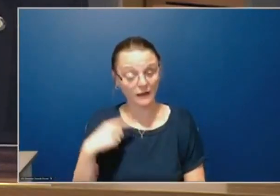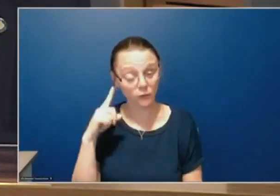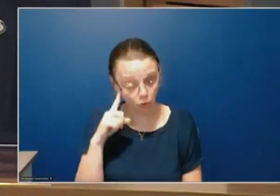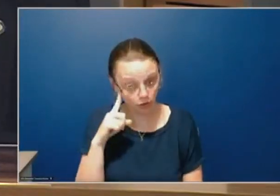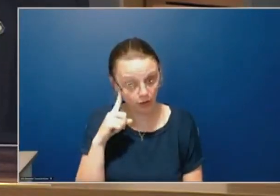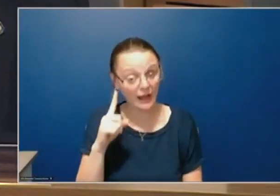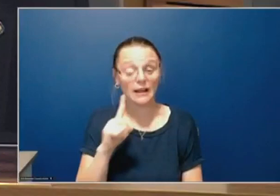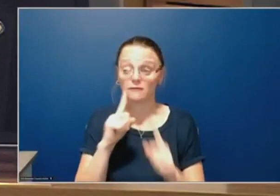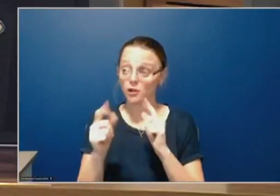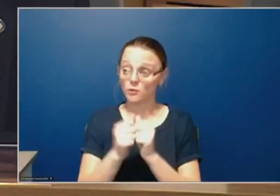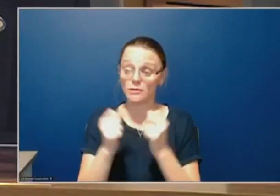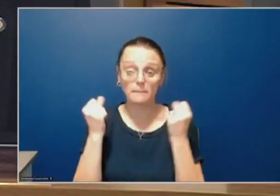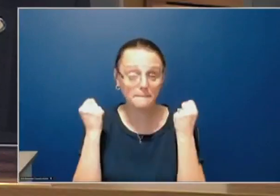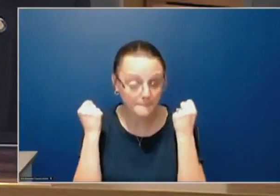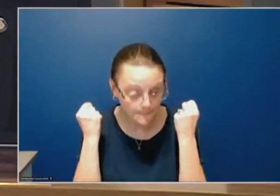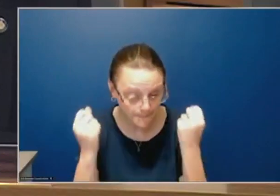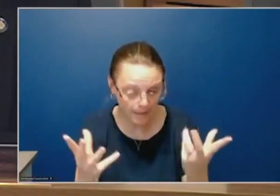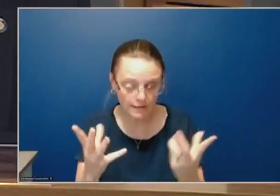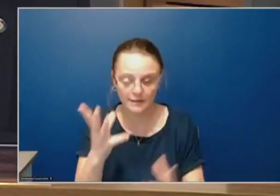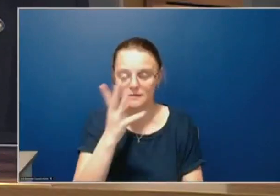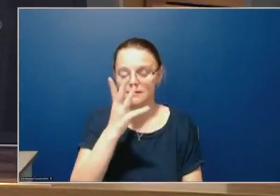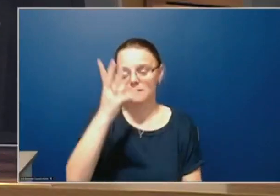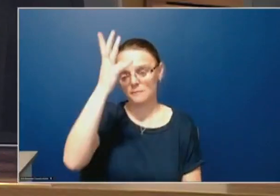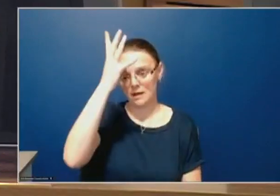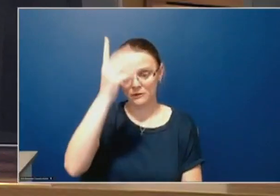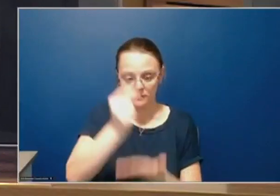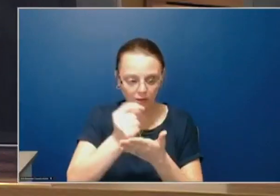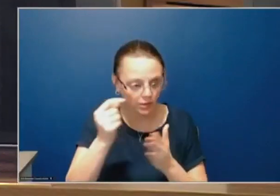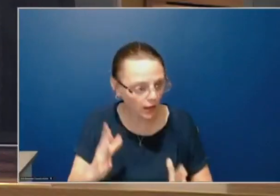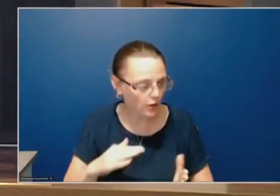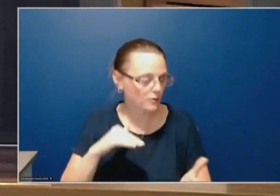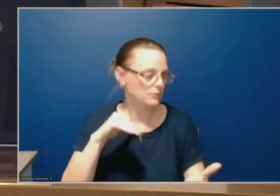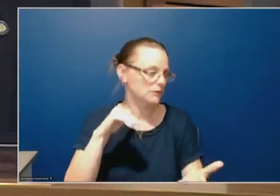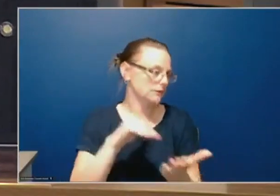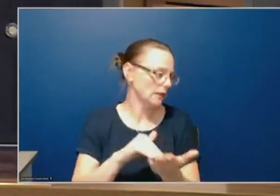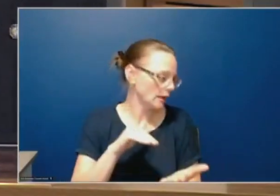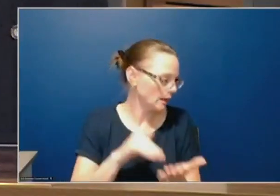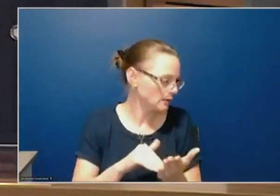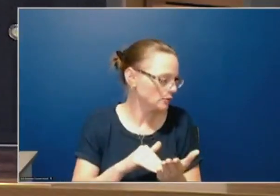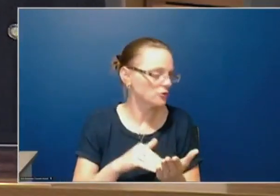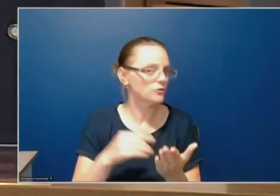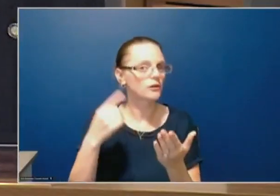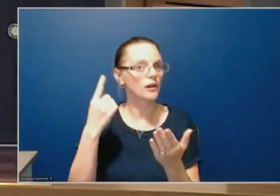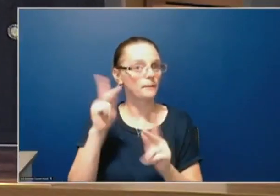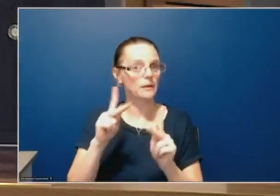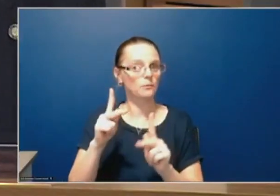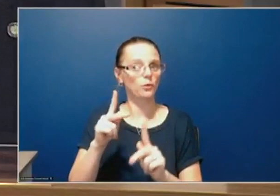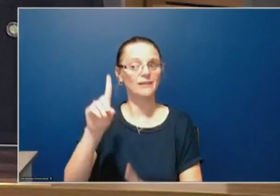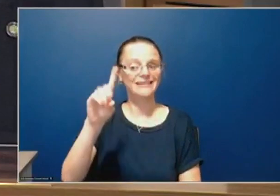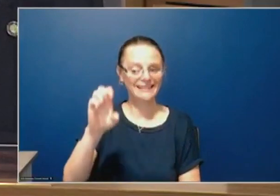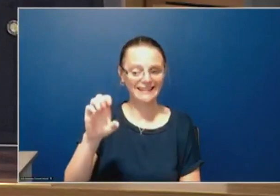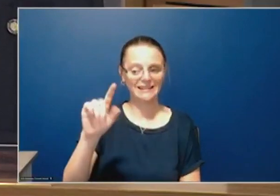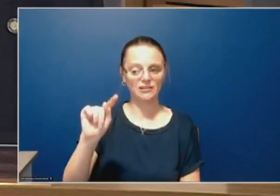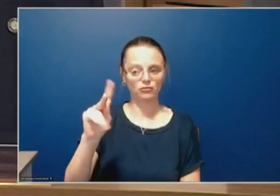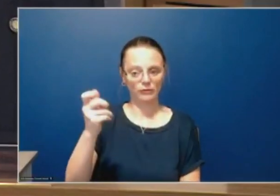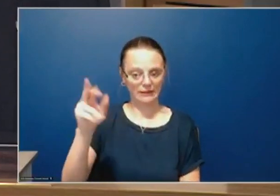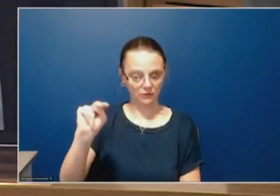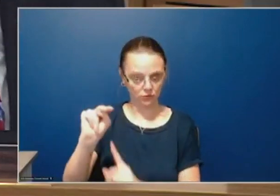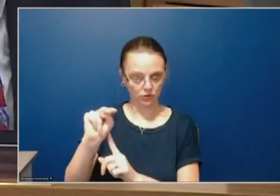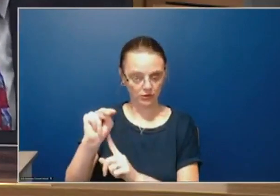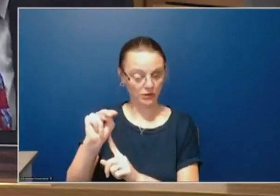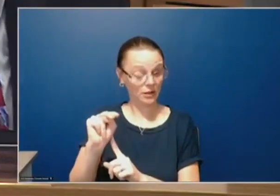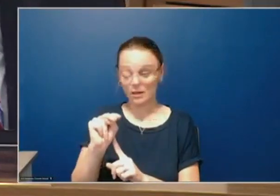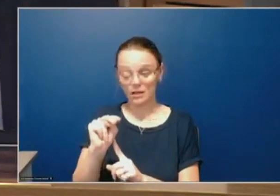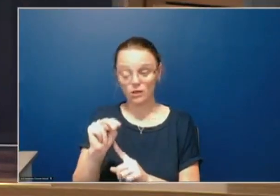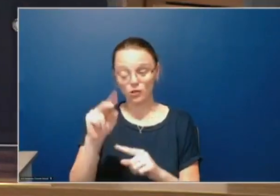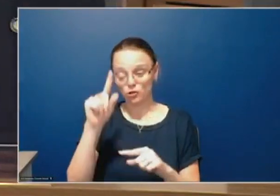lots of parents, therapists, doctors, and detransitioners. It is indisputable that